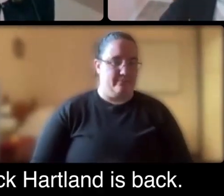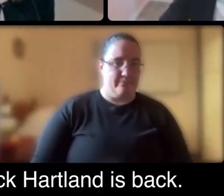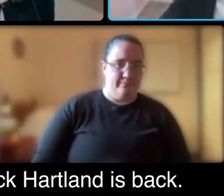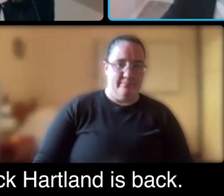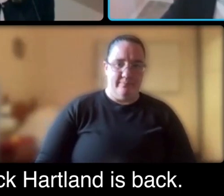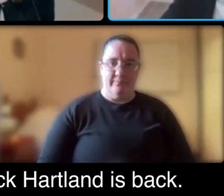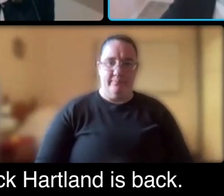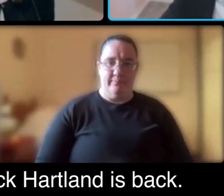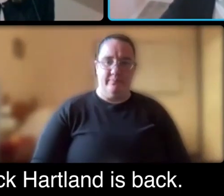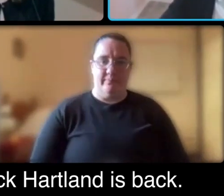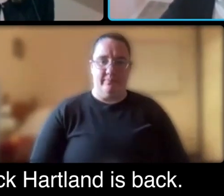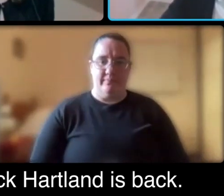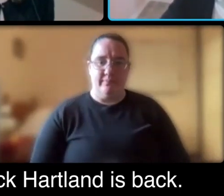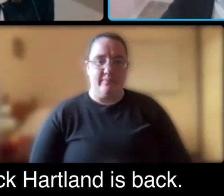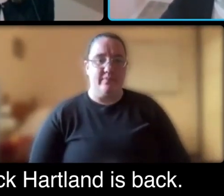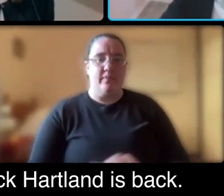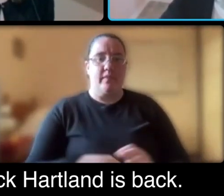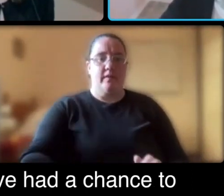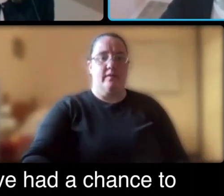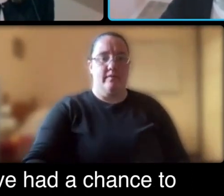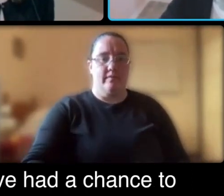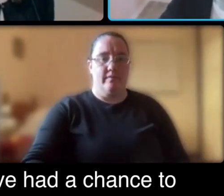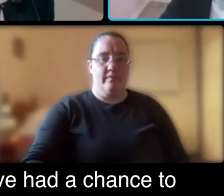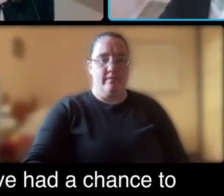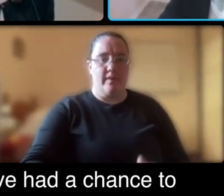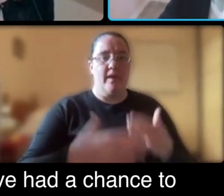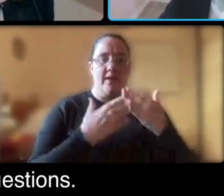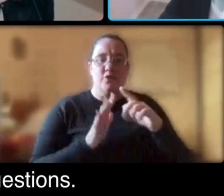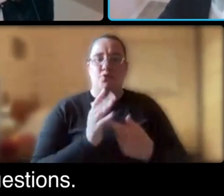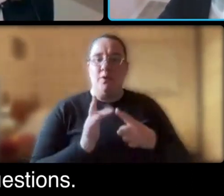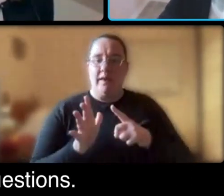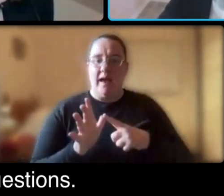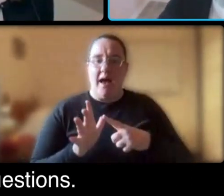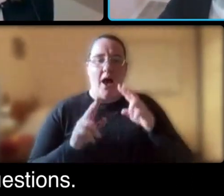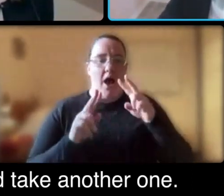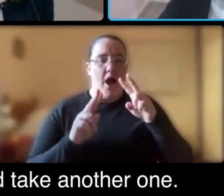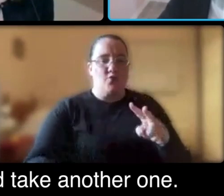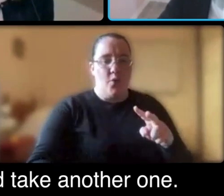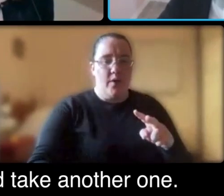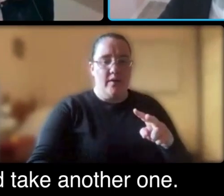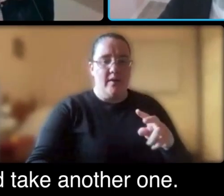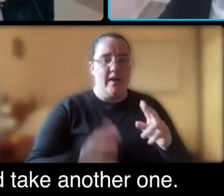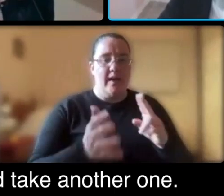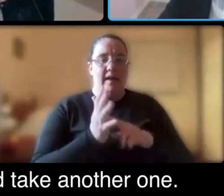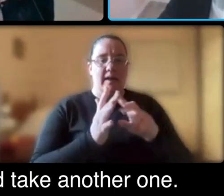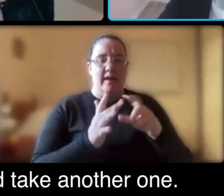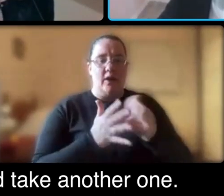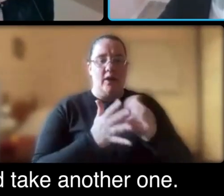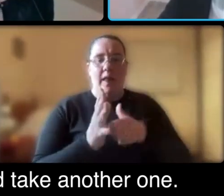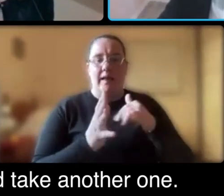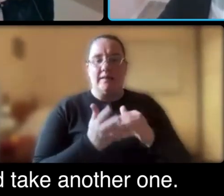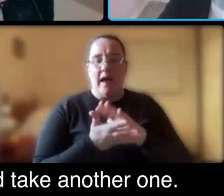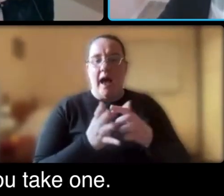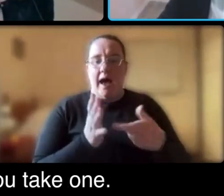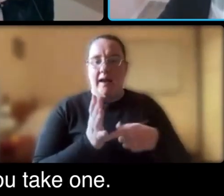Thanks, Julia. I noticed Nick Hartland's back. I'm not sure, Nick, if you've had a chance to look at the questions. I'm happy to jump in and take another one in